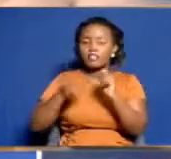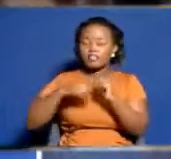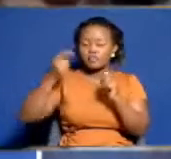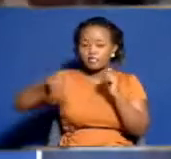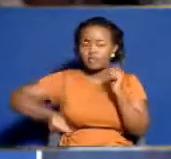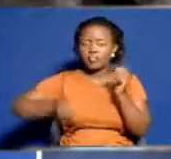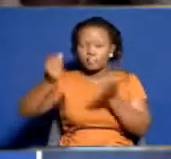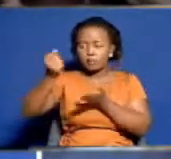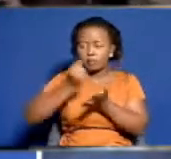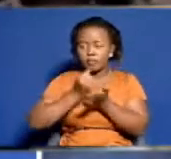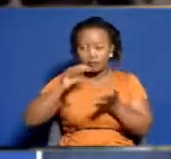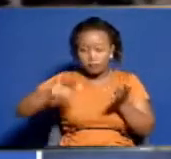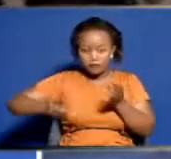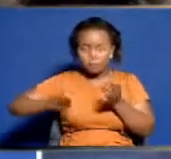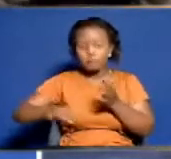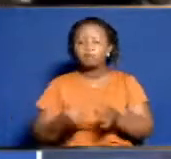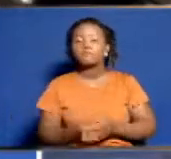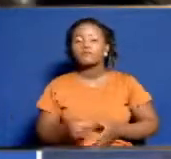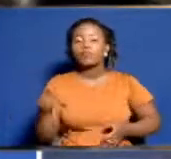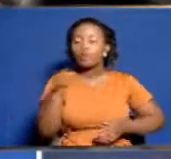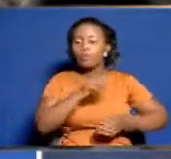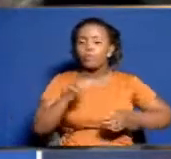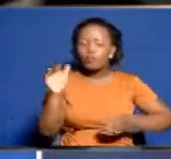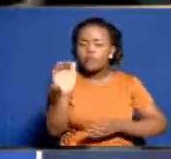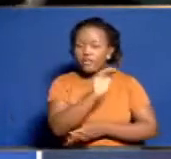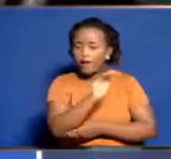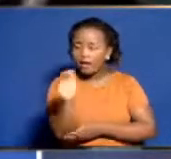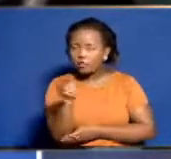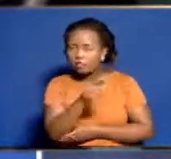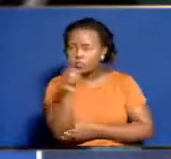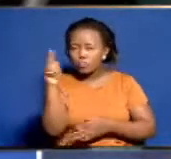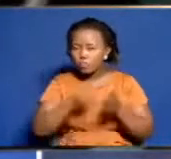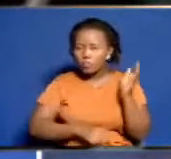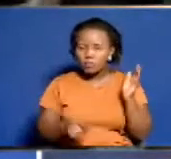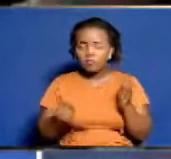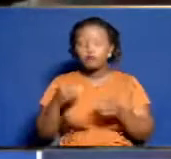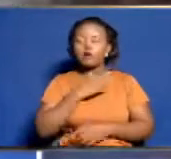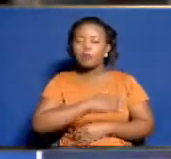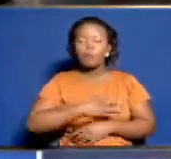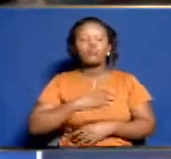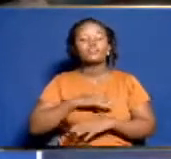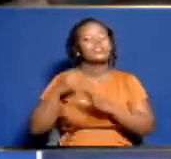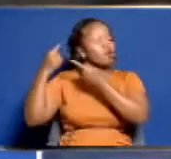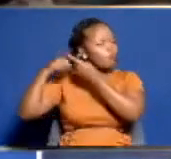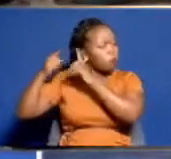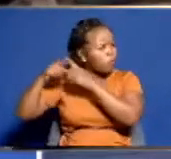suspended. So we ask you that kindly resign your decision